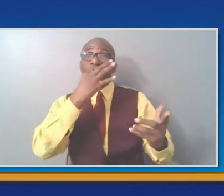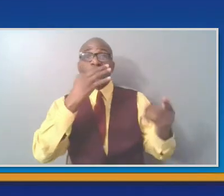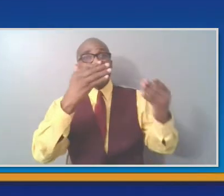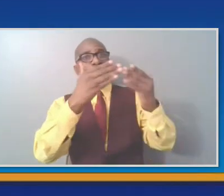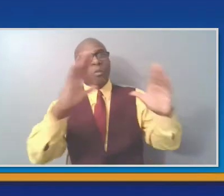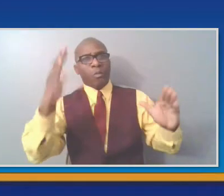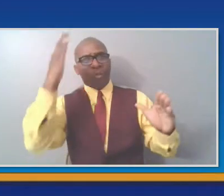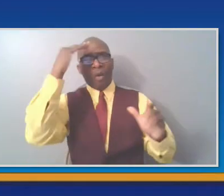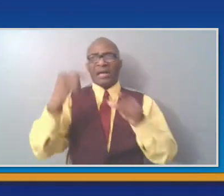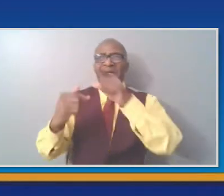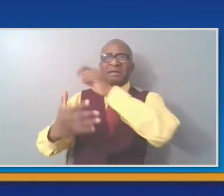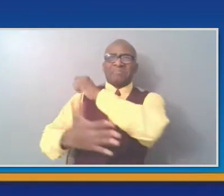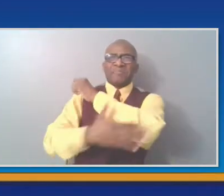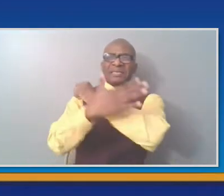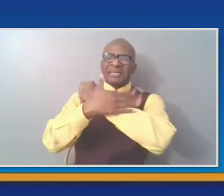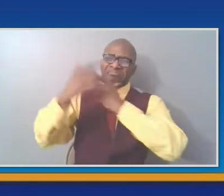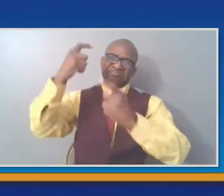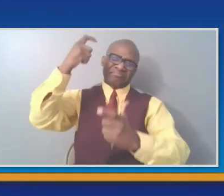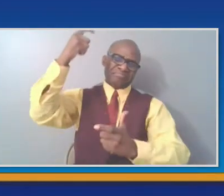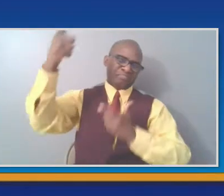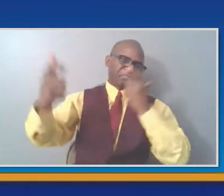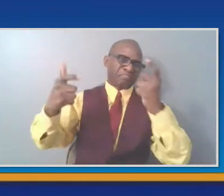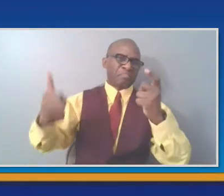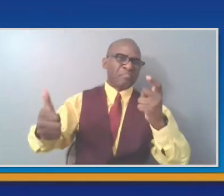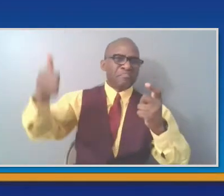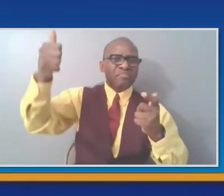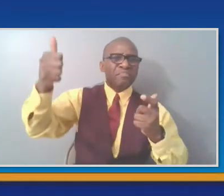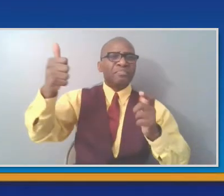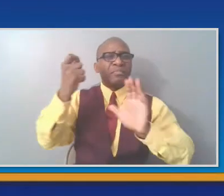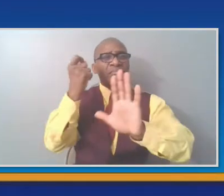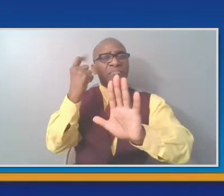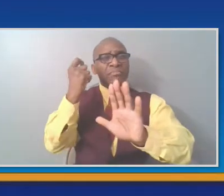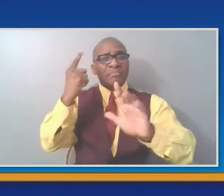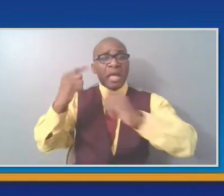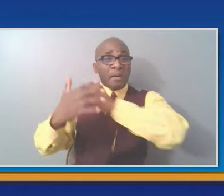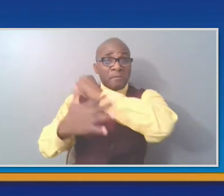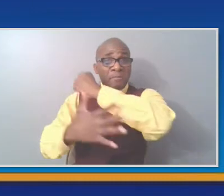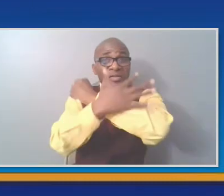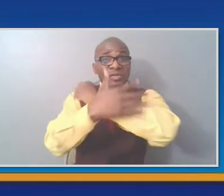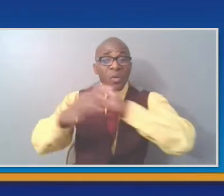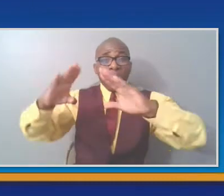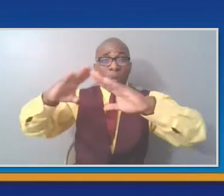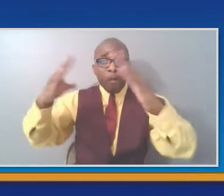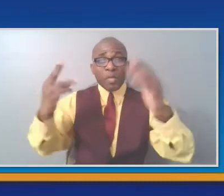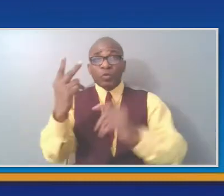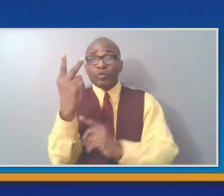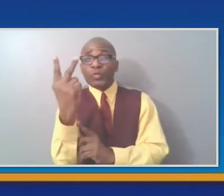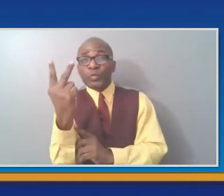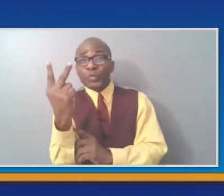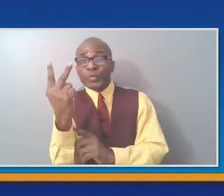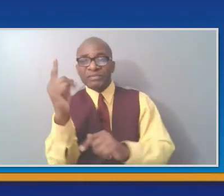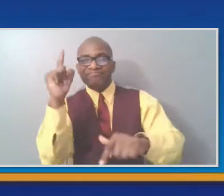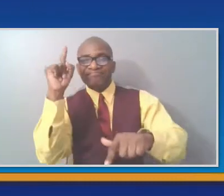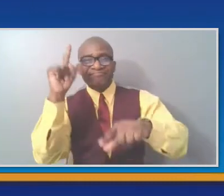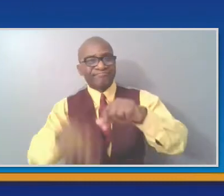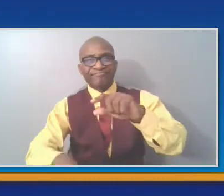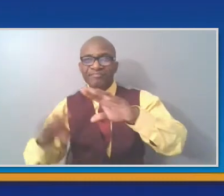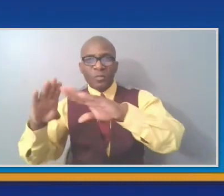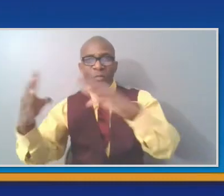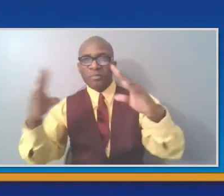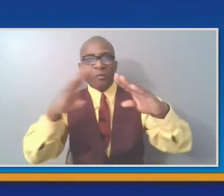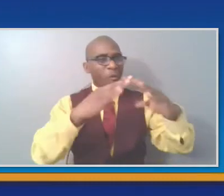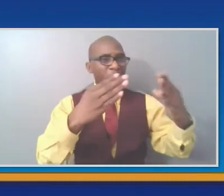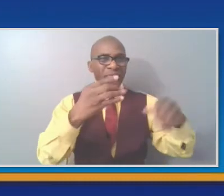year in Playland and Croton Point Park. I'll mention more about that in just a little bit. It would be wonderful if we can get Glen Island back online, and that would be very good news for New Rochelle.